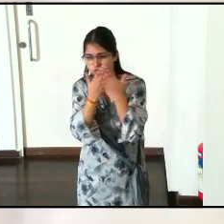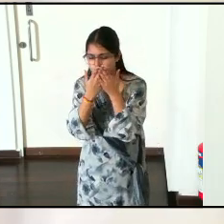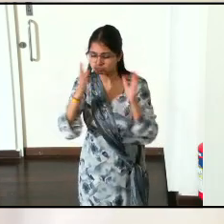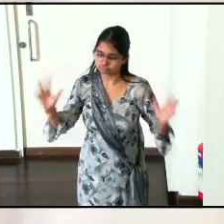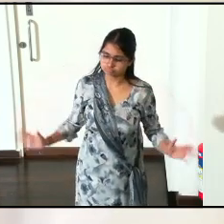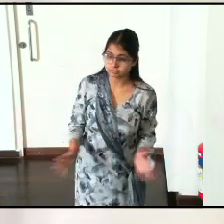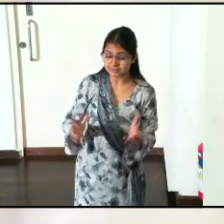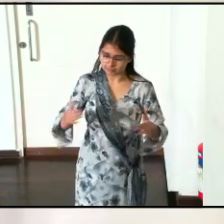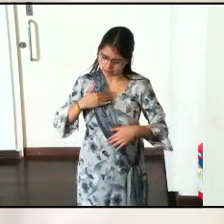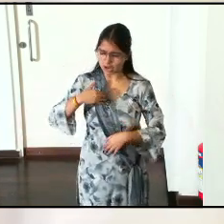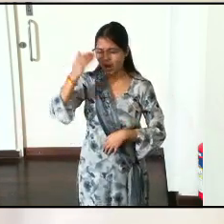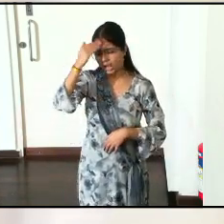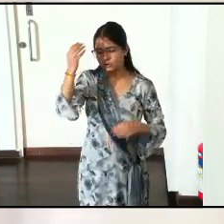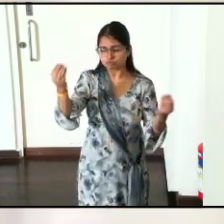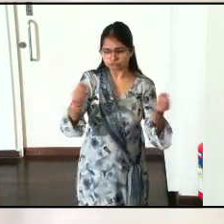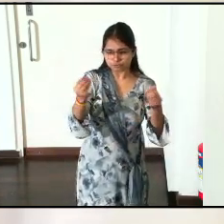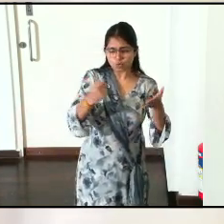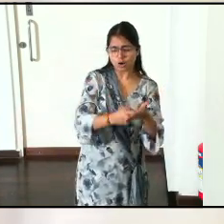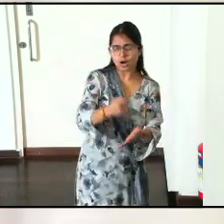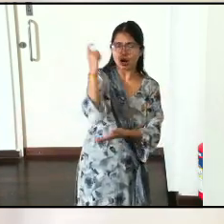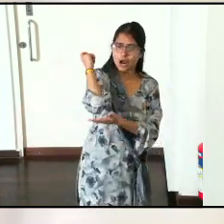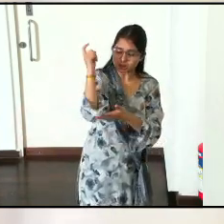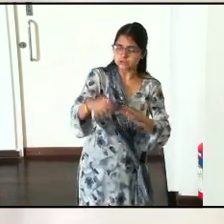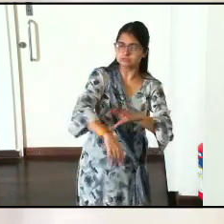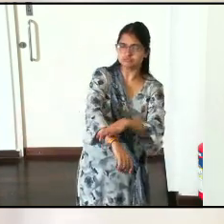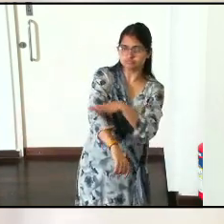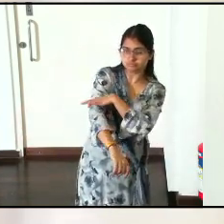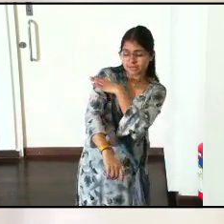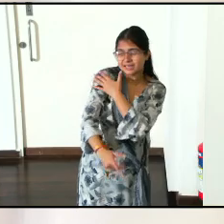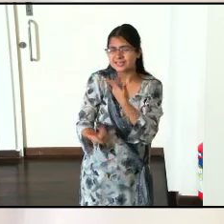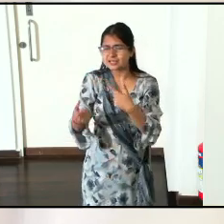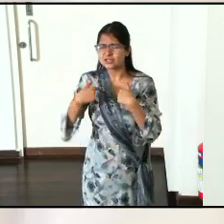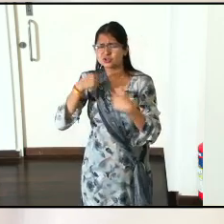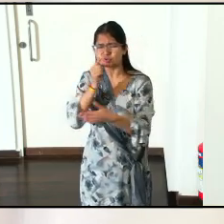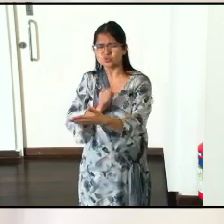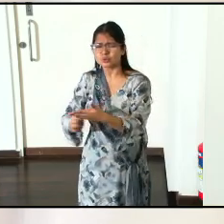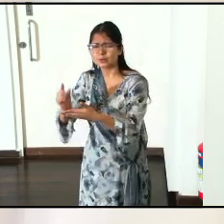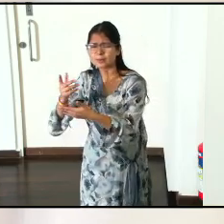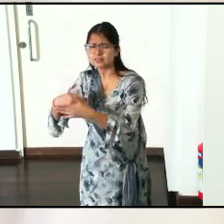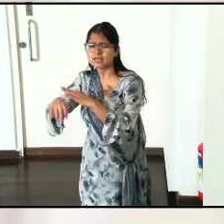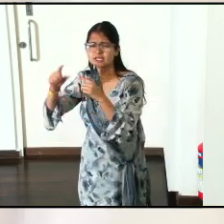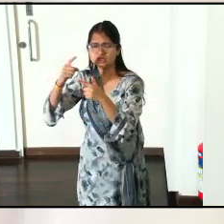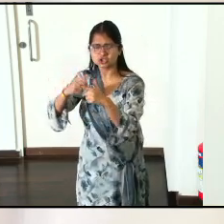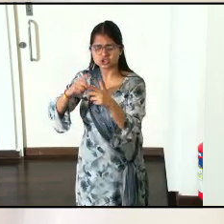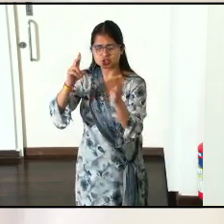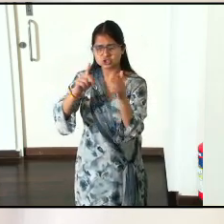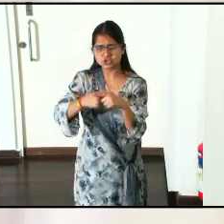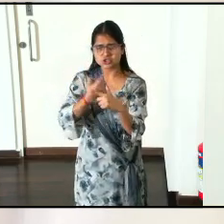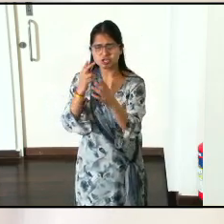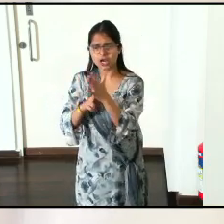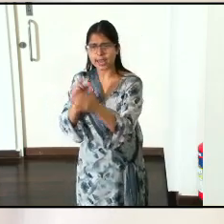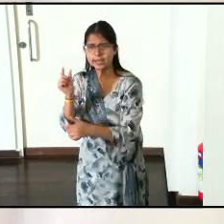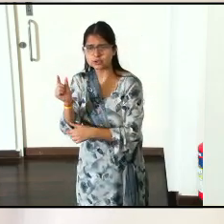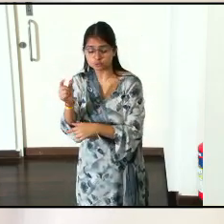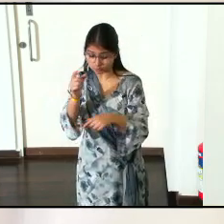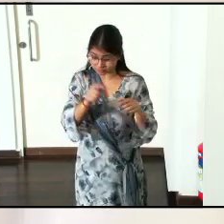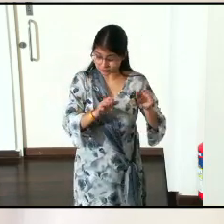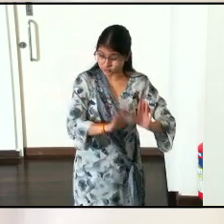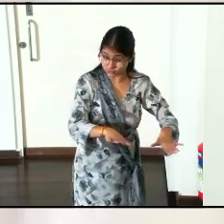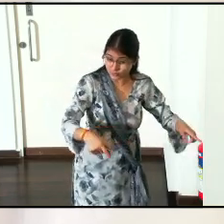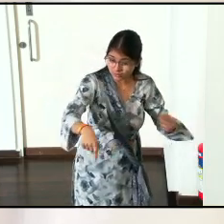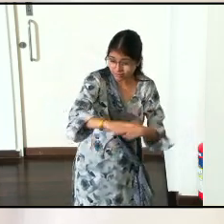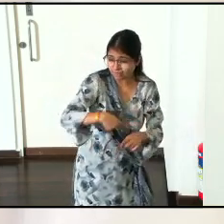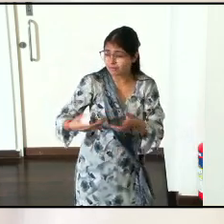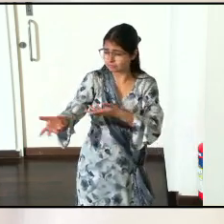have come from Rajasthan to universities like JNU who have spoken very passionately about the fact that it was